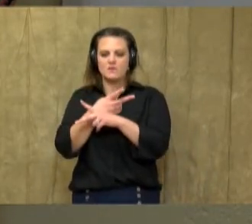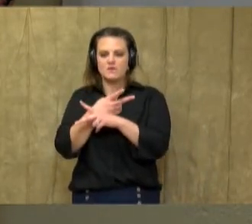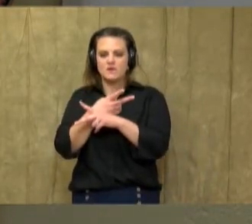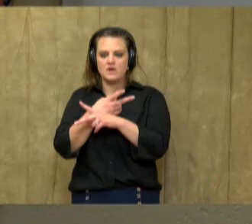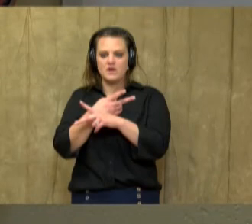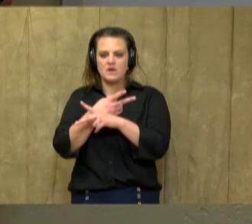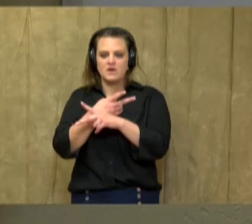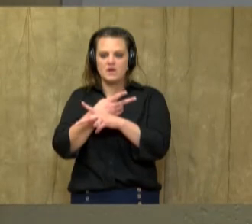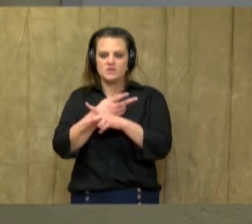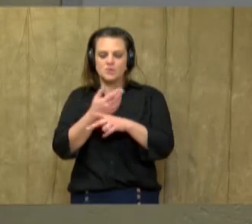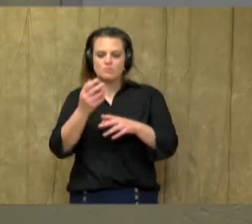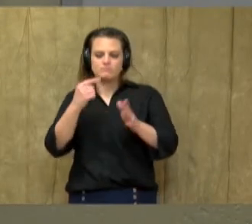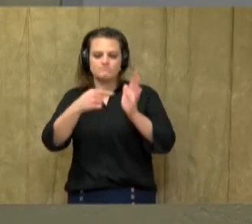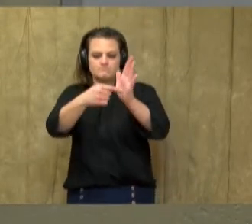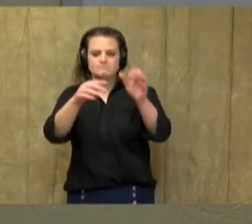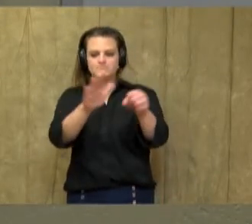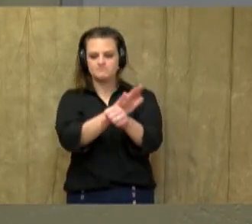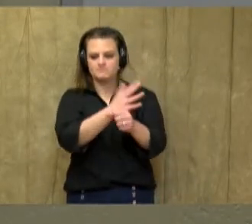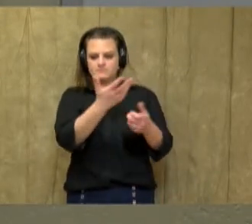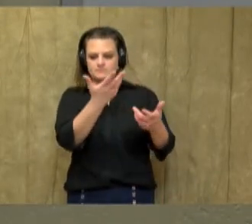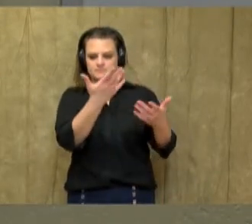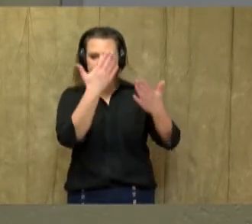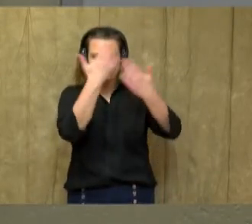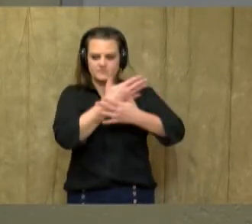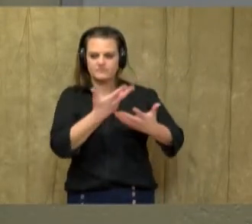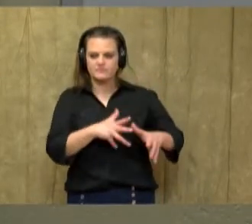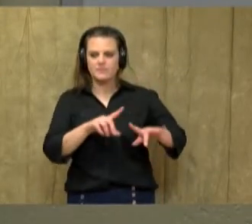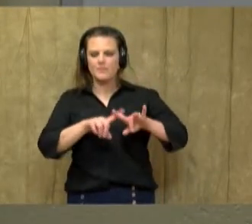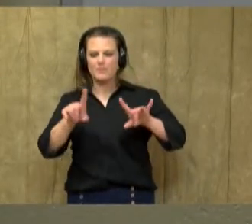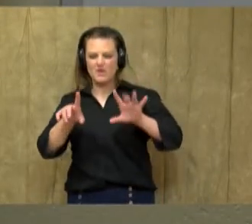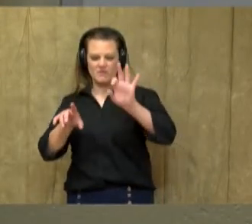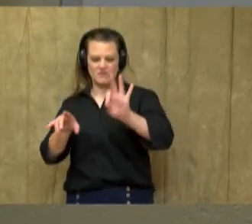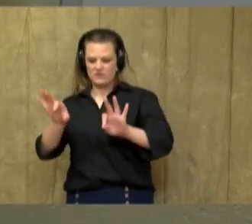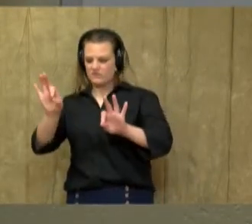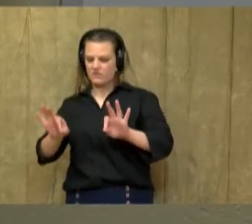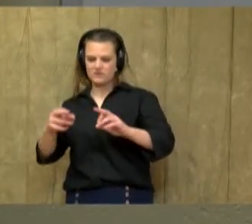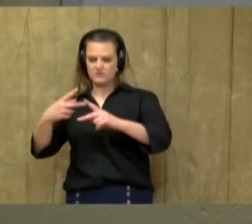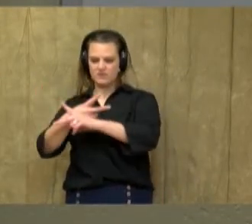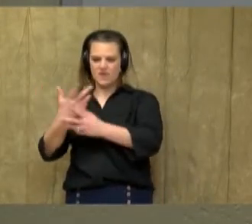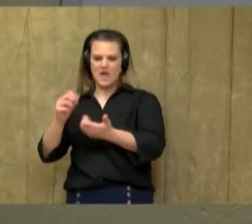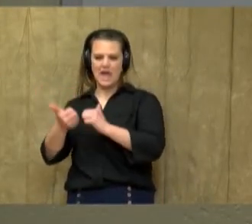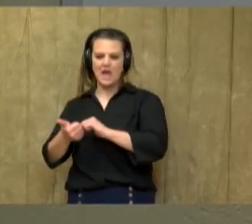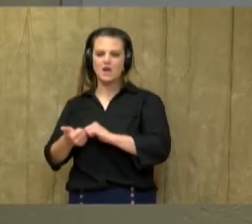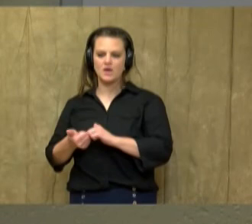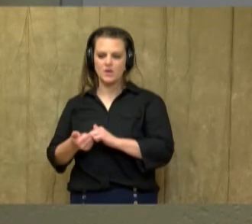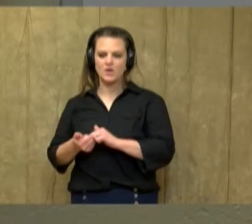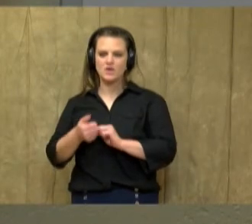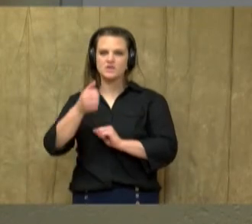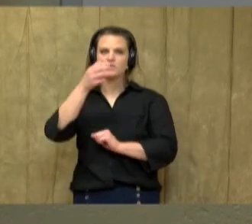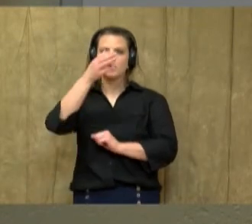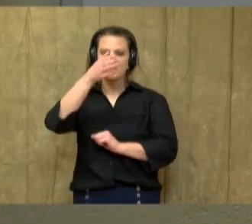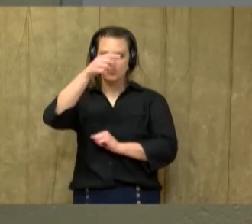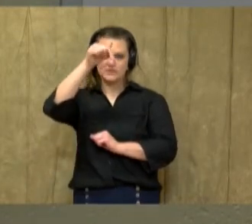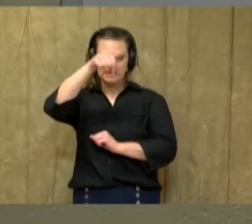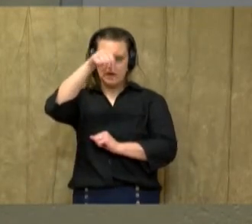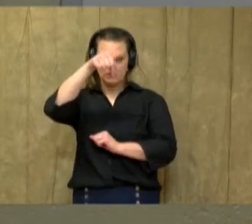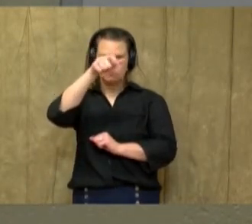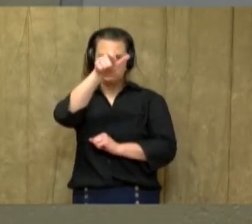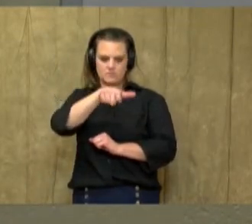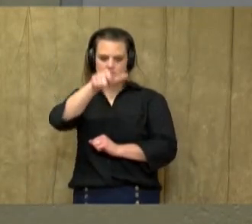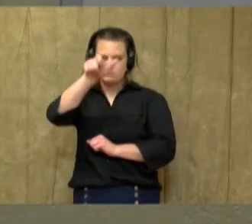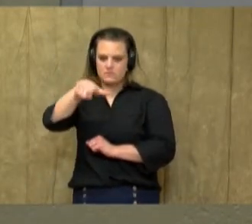to multiply by looking at the area model. I'm going to go down the model